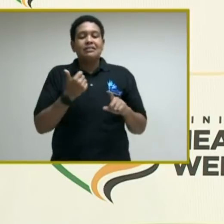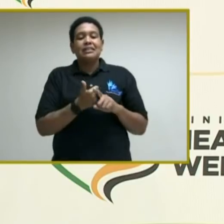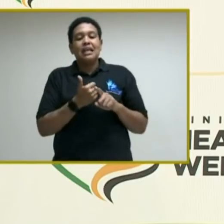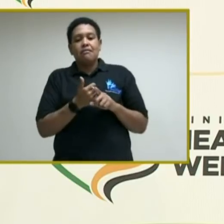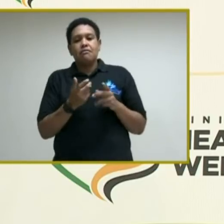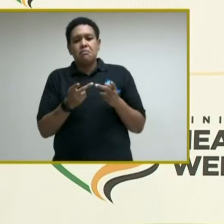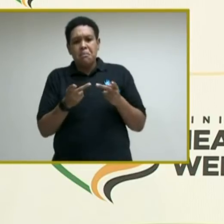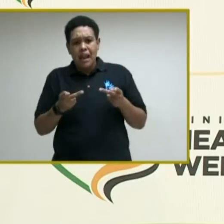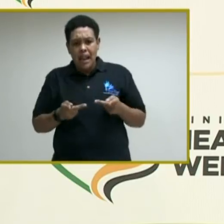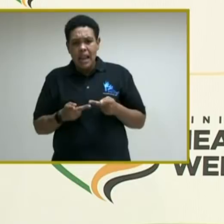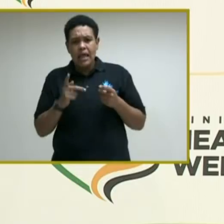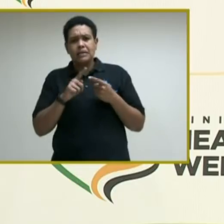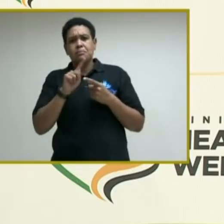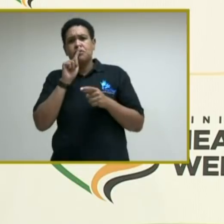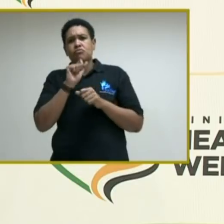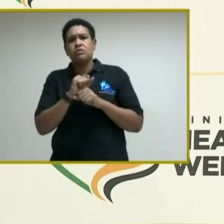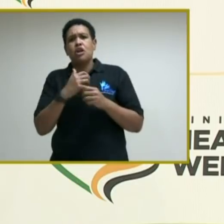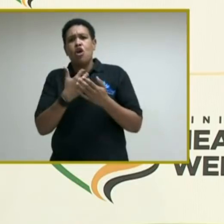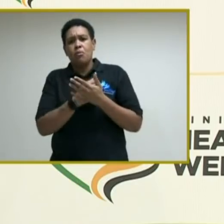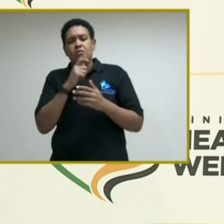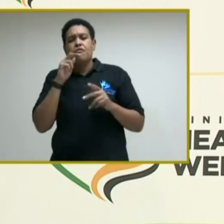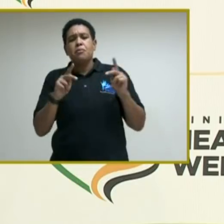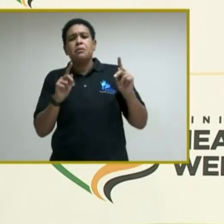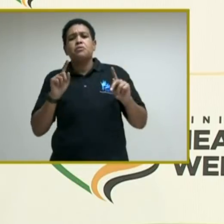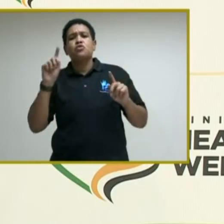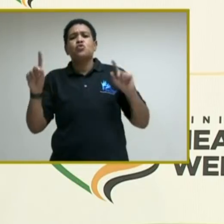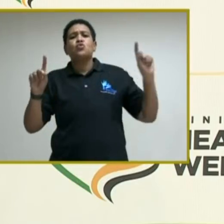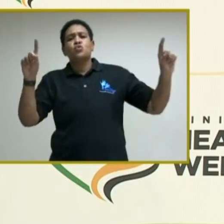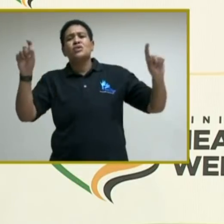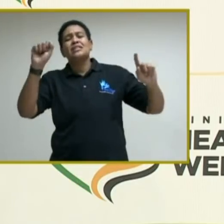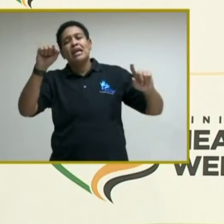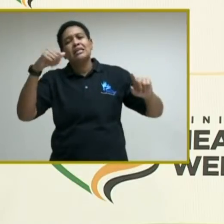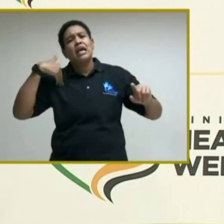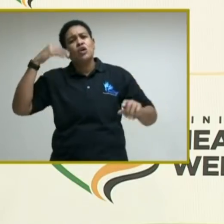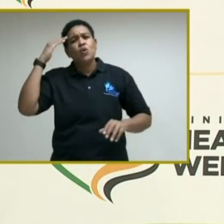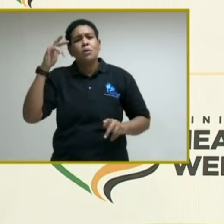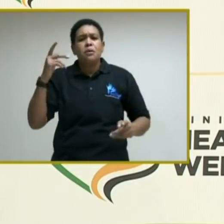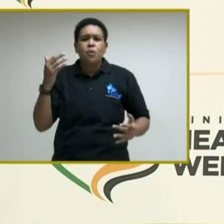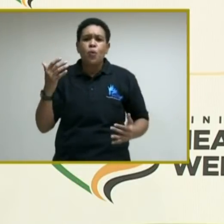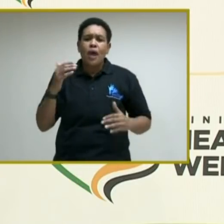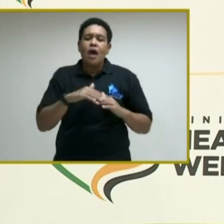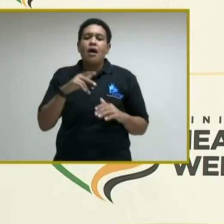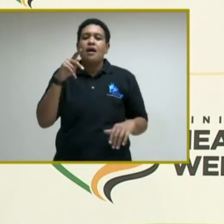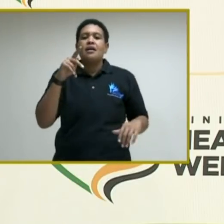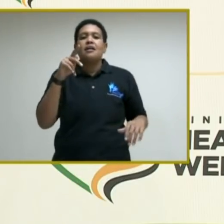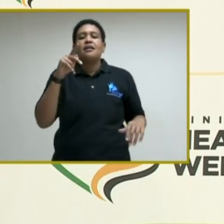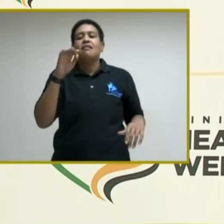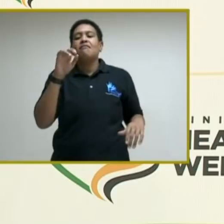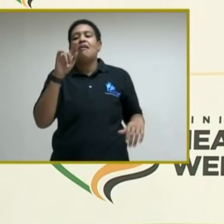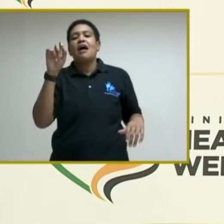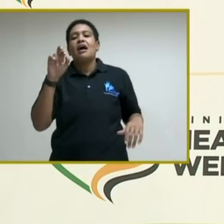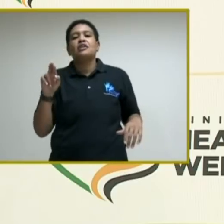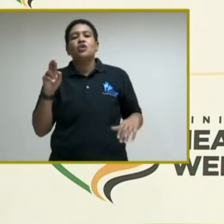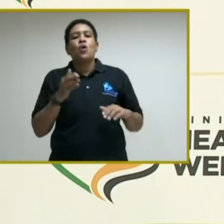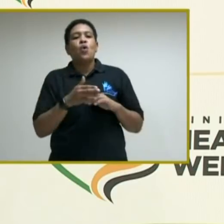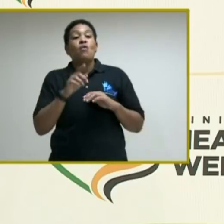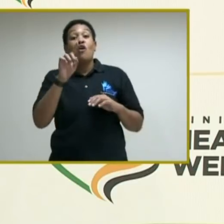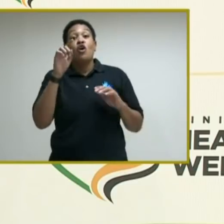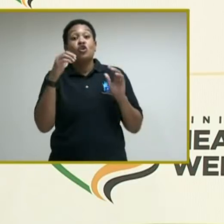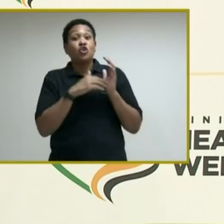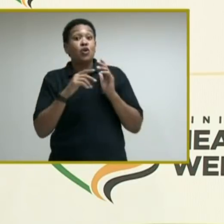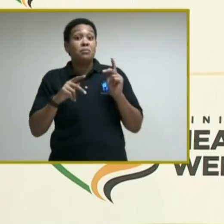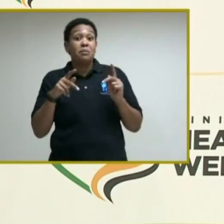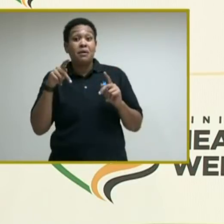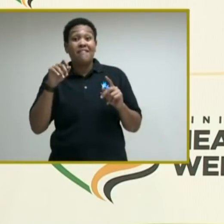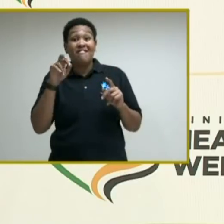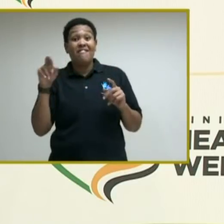and the opportunities for persons to take the vaccine. Yes, I know persons are waiting on Pfizer, just over 100,000 persons, and I'll